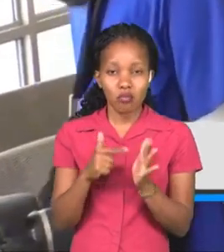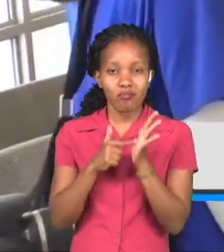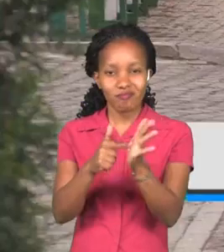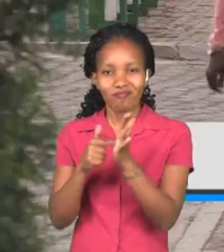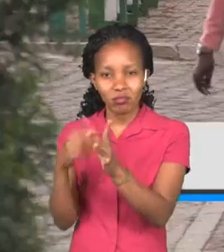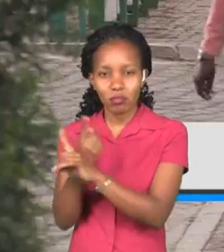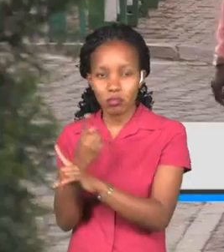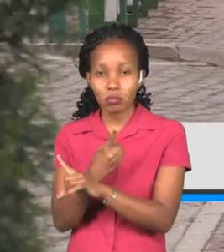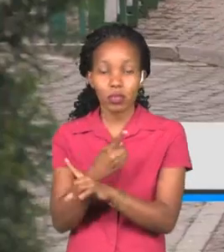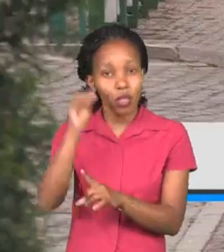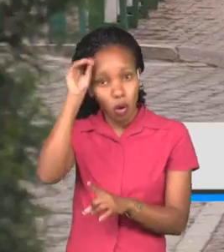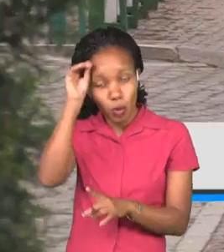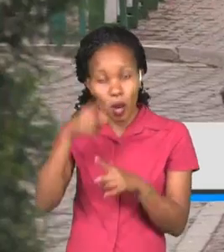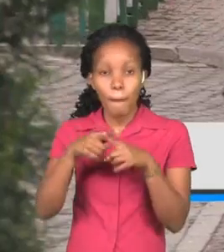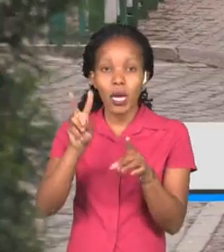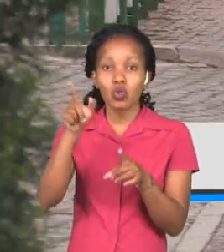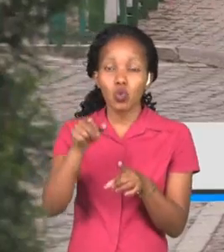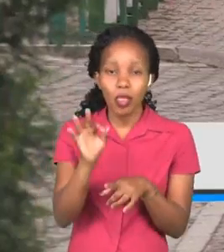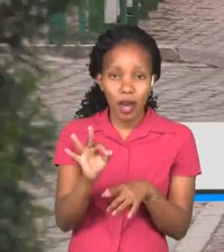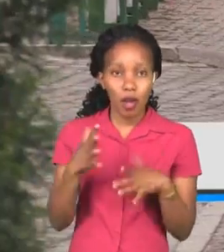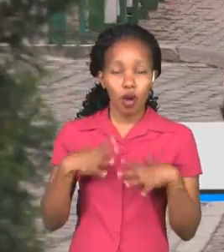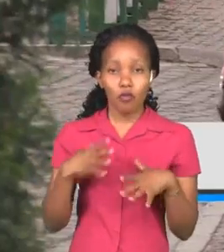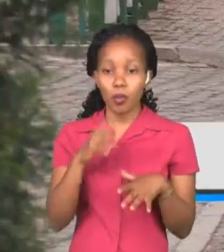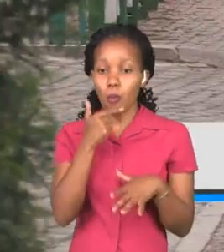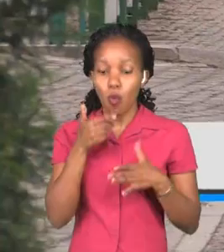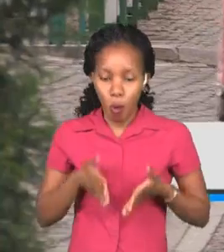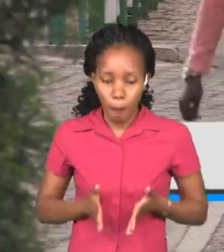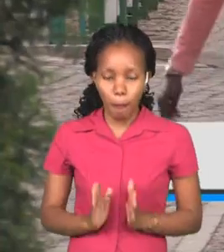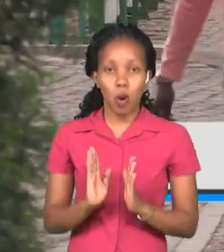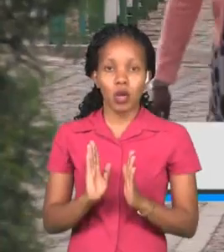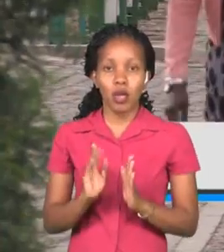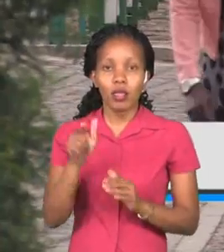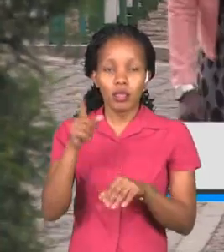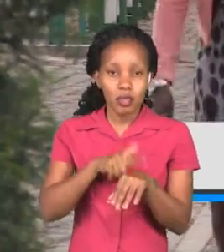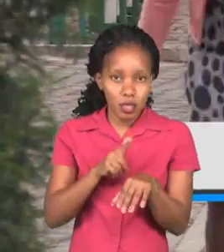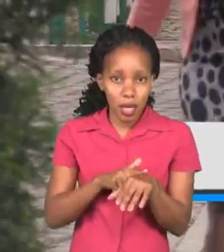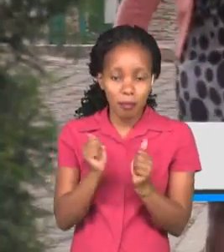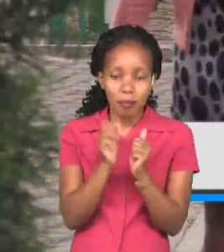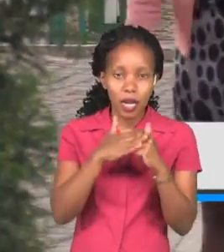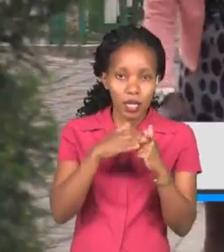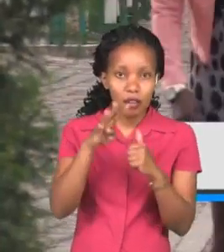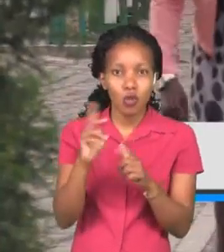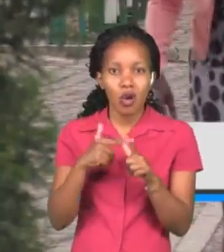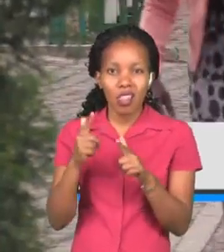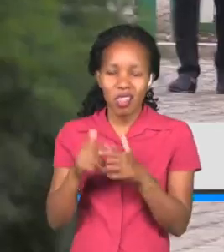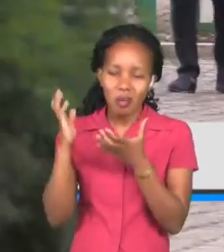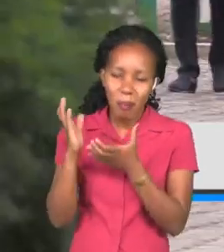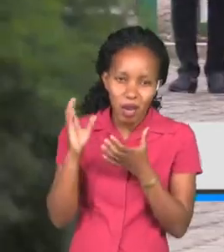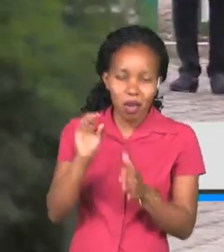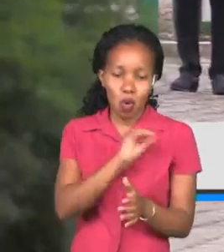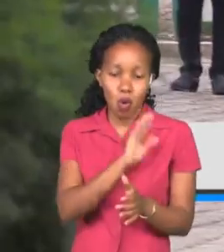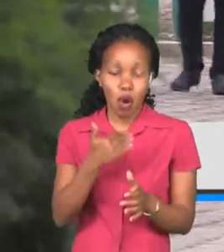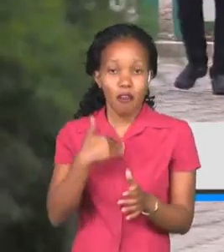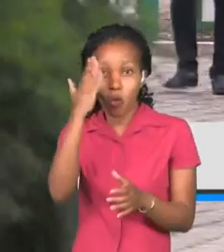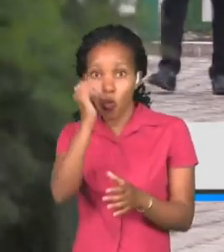nightmares. But the two-thirds of the population born in the wake of the slaughter face a burden of their own,